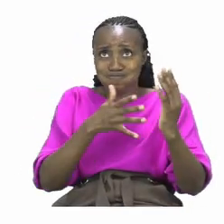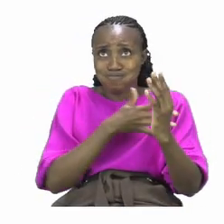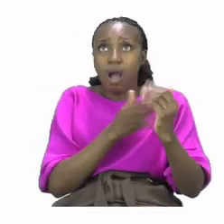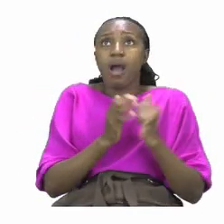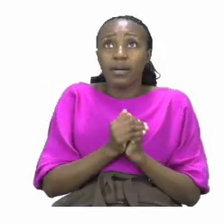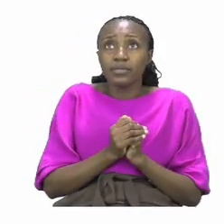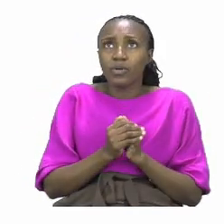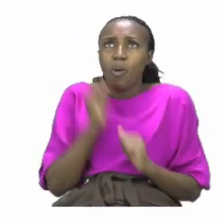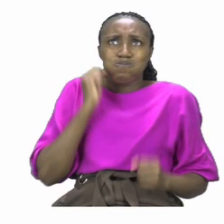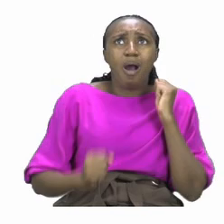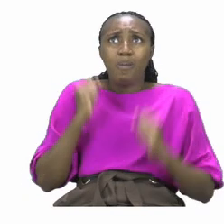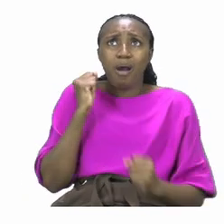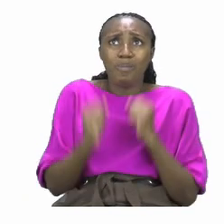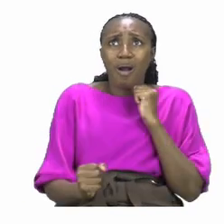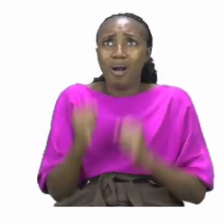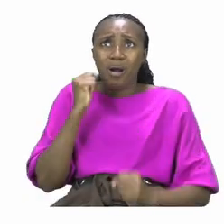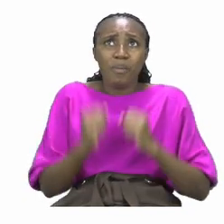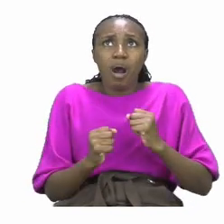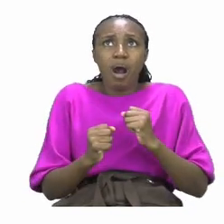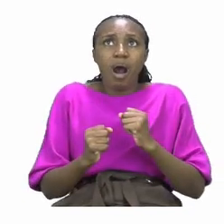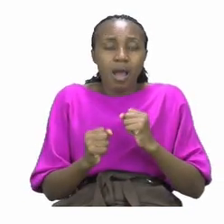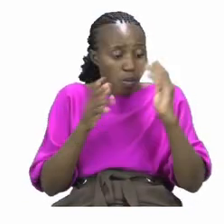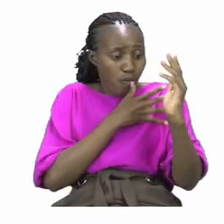sang, "Help! Monster, help!"